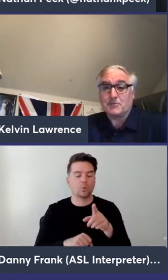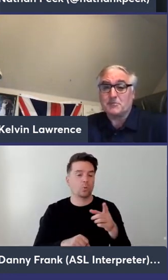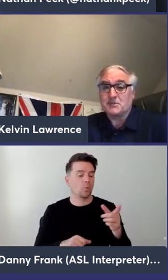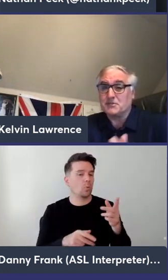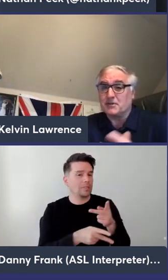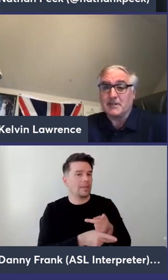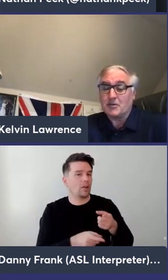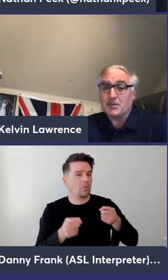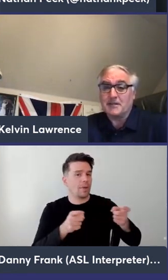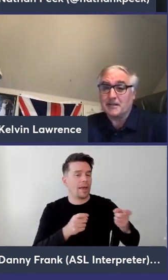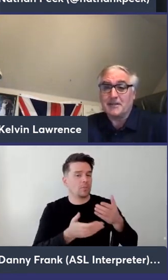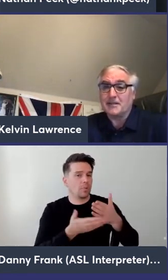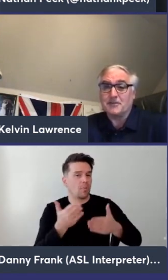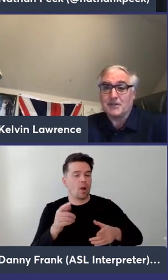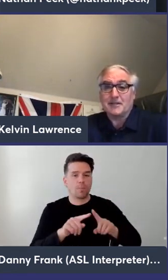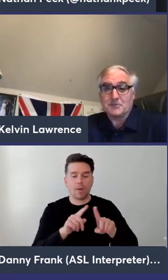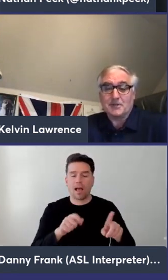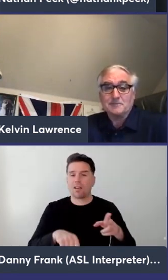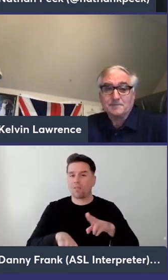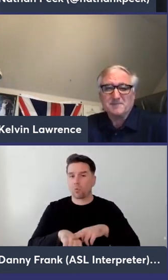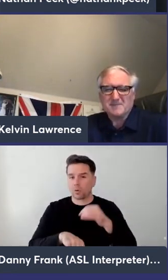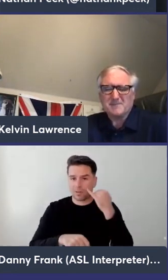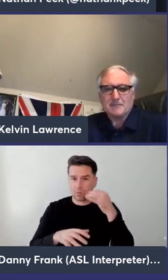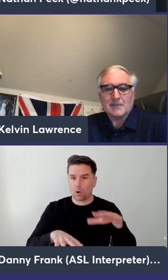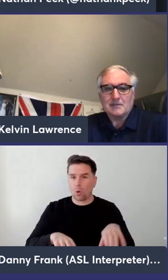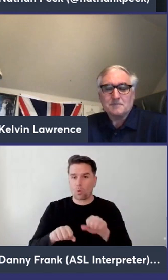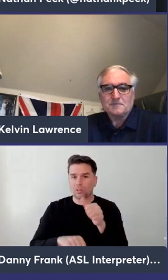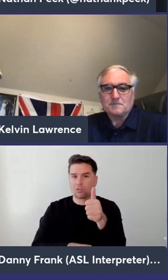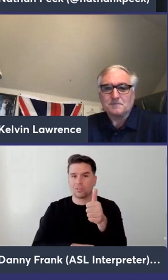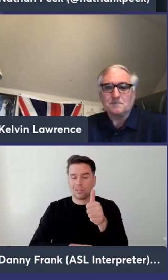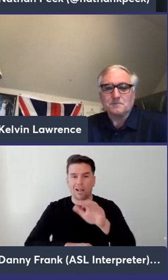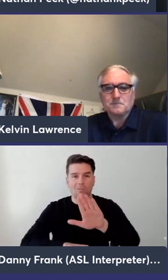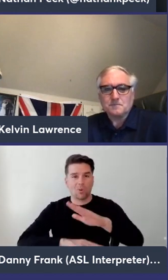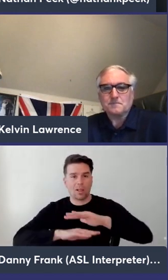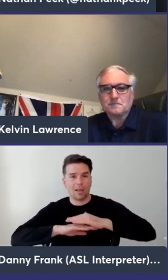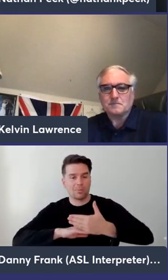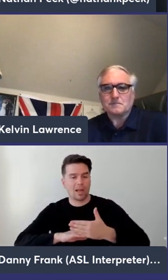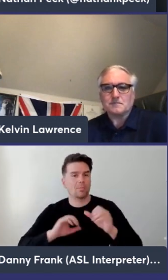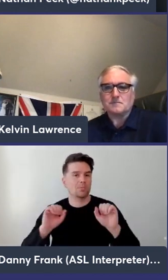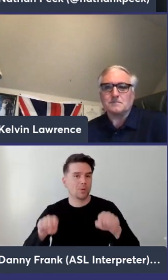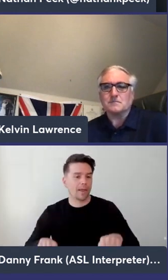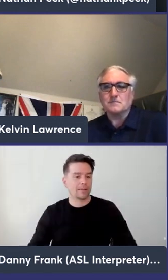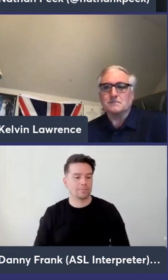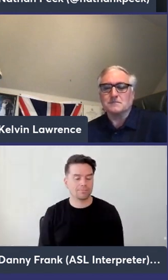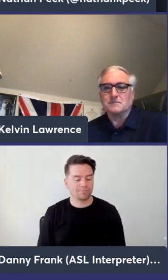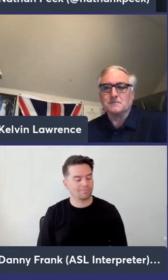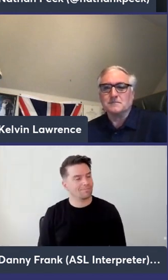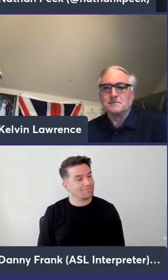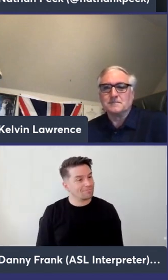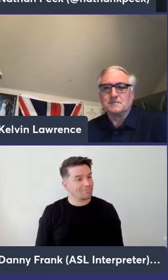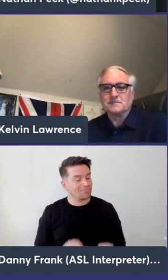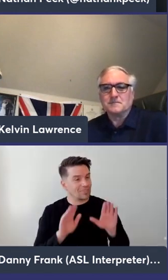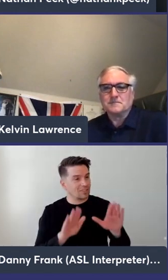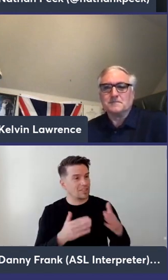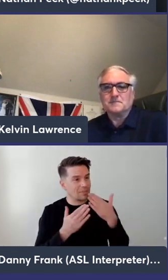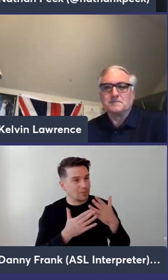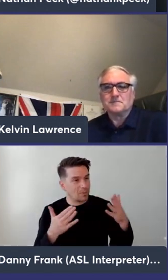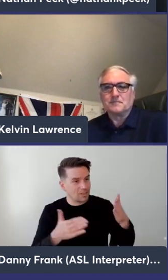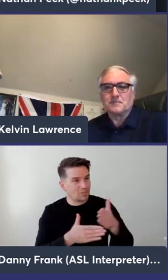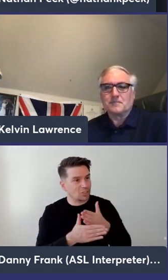on their laptops and use it on an airplane, they can do that as well. Awesome. Thanks so much for showing us this. Yeah, thanks so much,